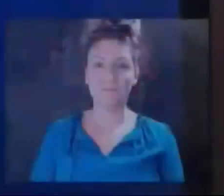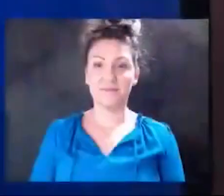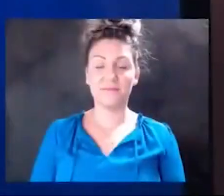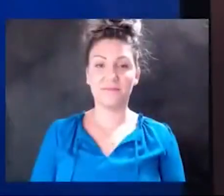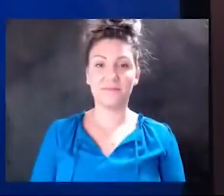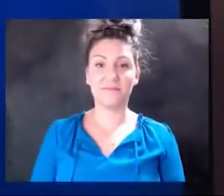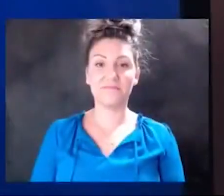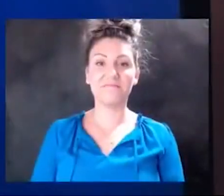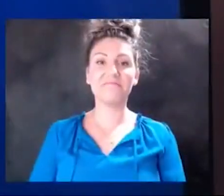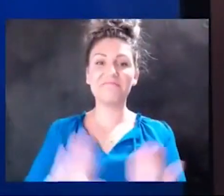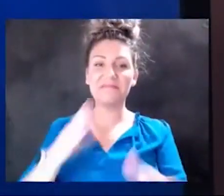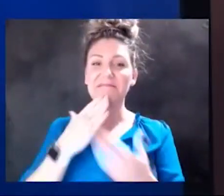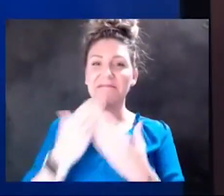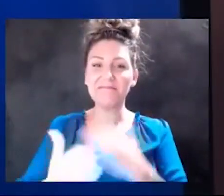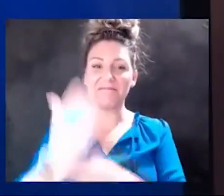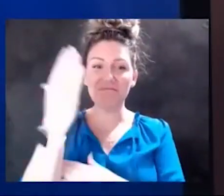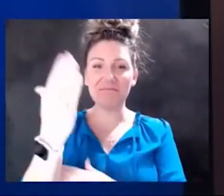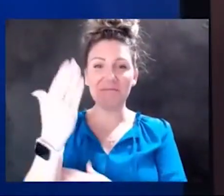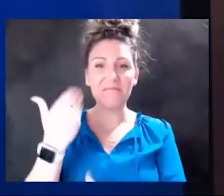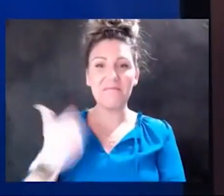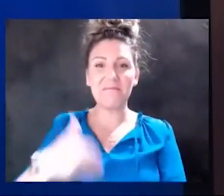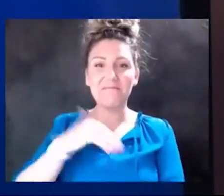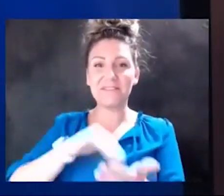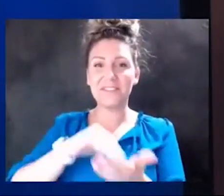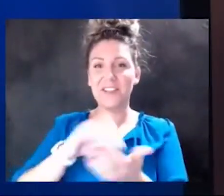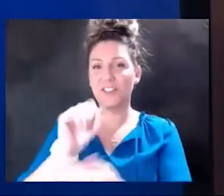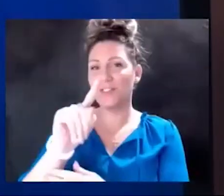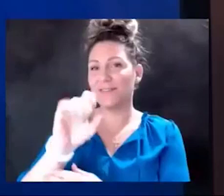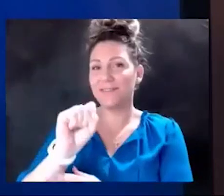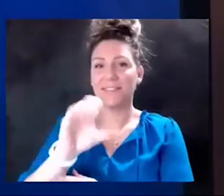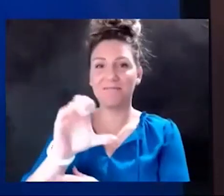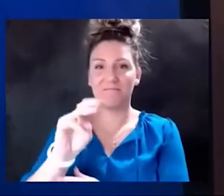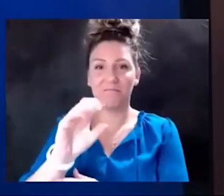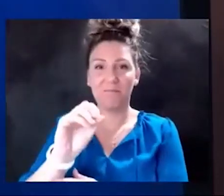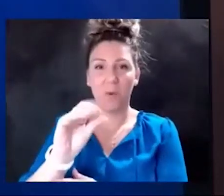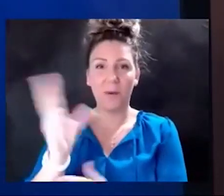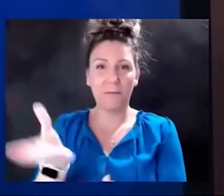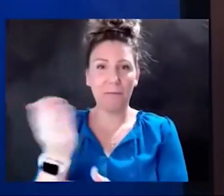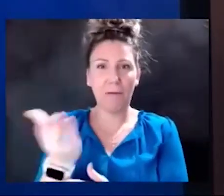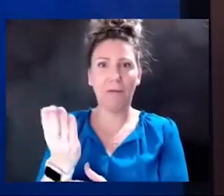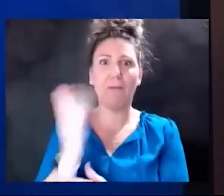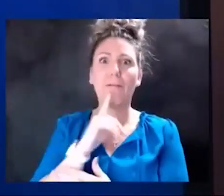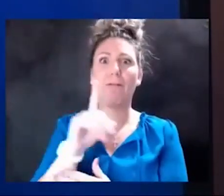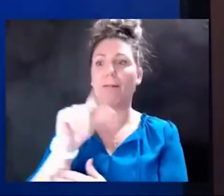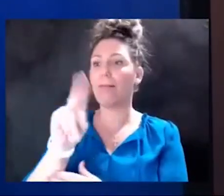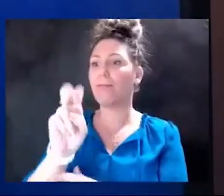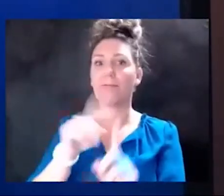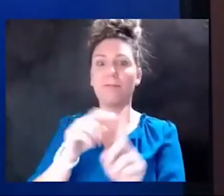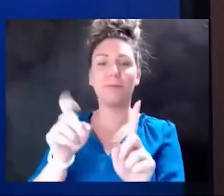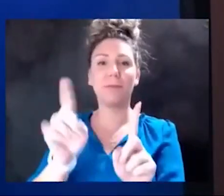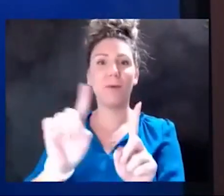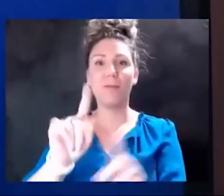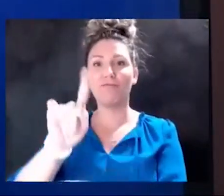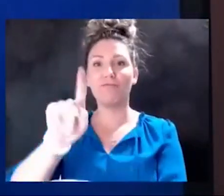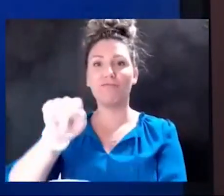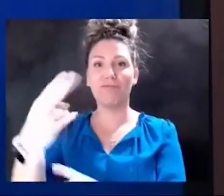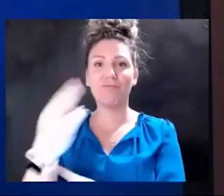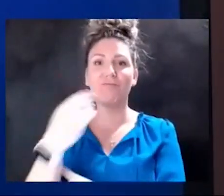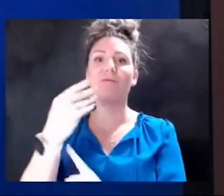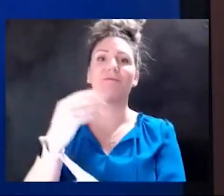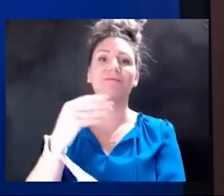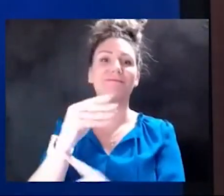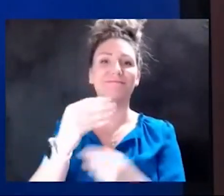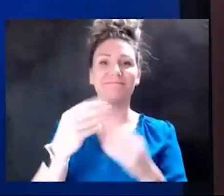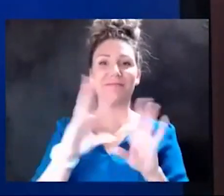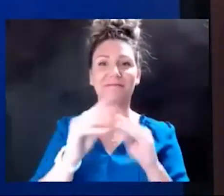Hey, good morning. This is Steve Stites, Chief Medical Officer here at the University of Kansas Health System, broadcasting live with you from the Dulles Simons Family Studio. Delighted to be back with you on